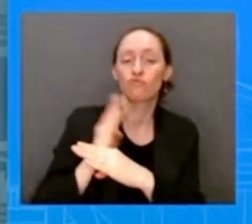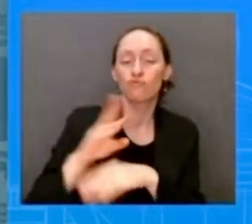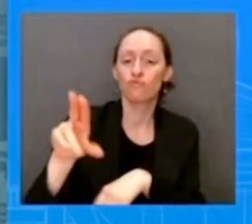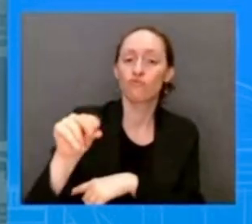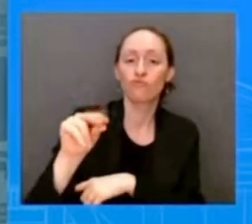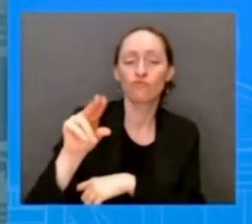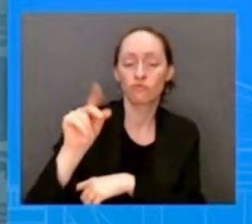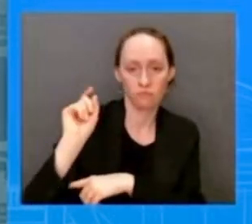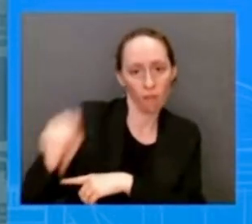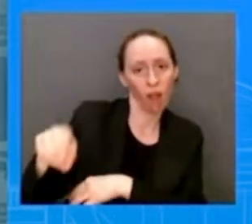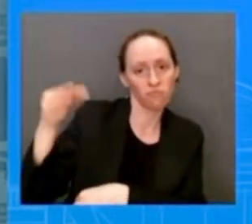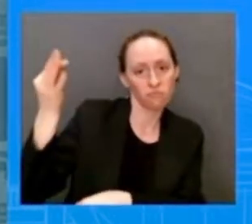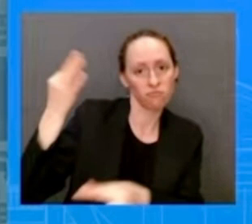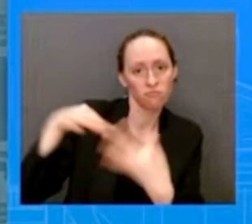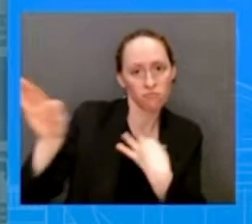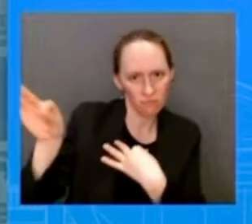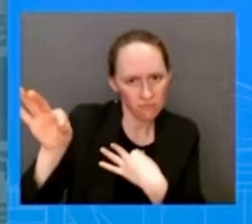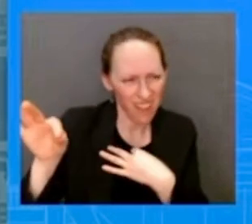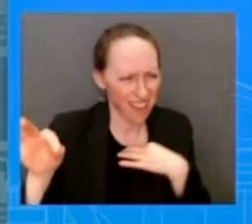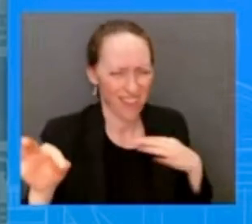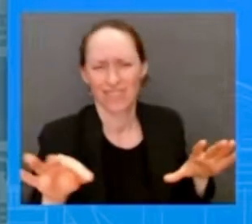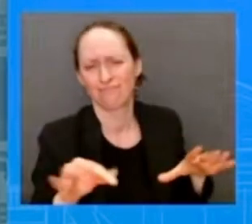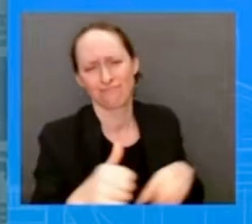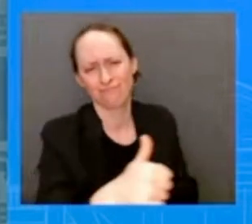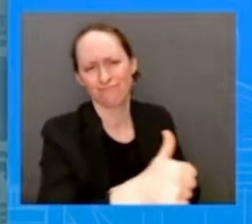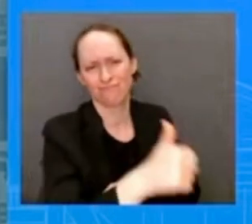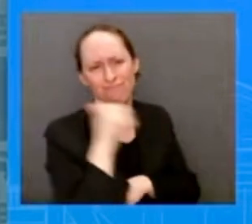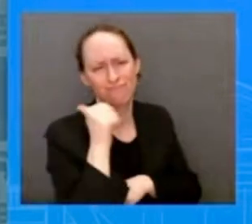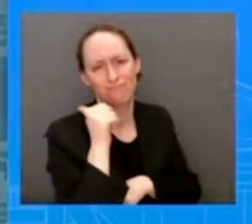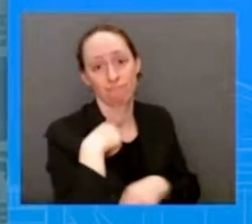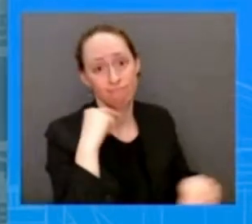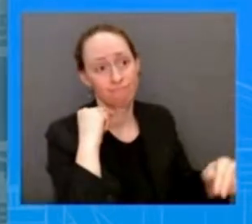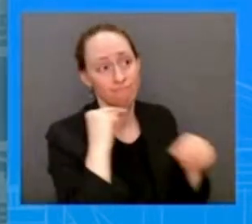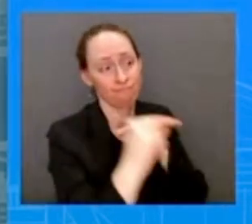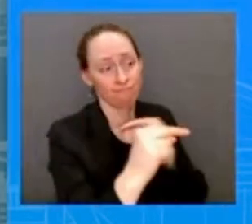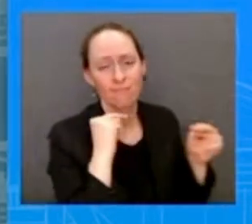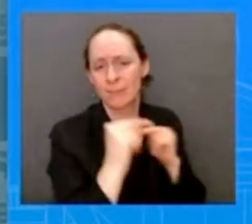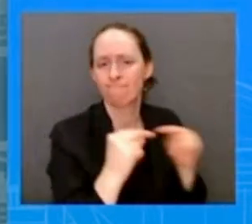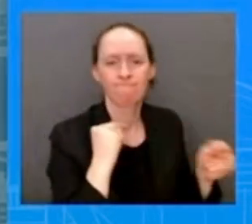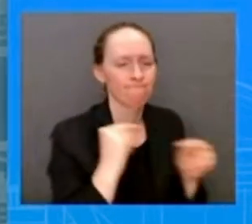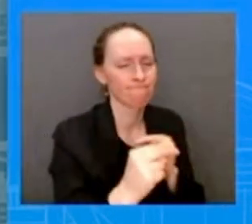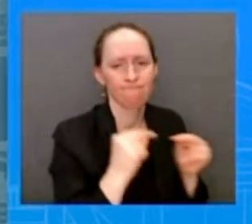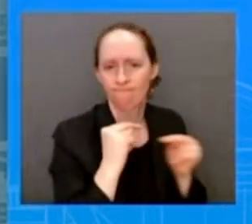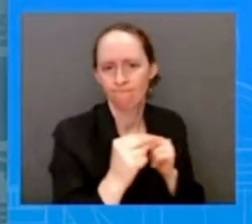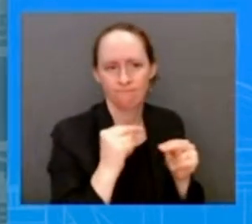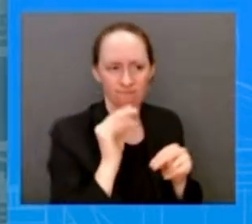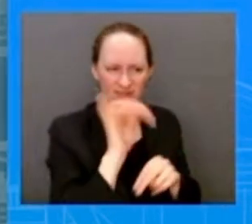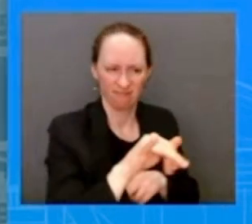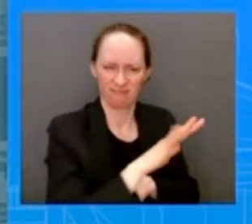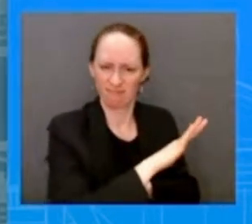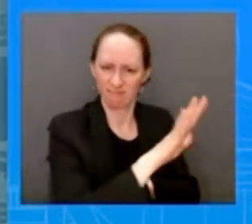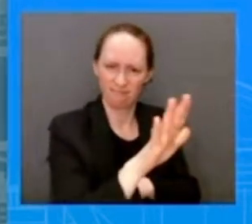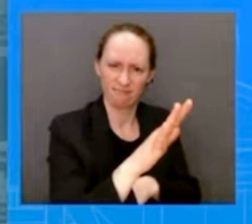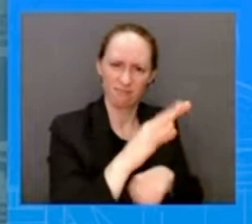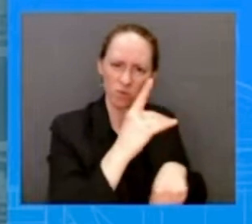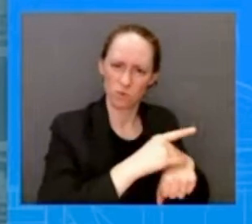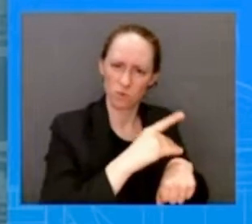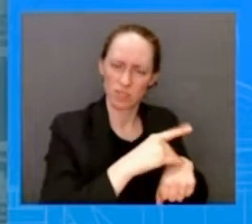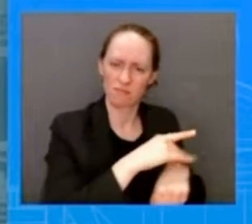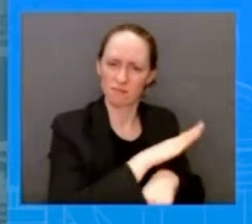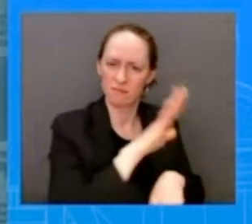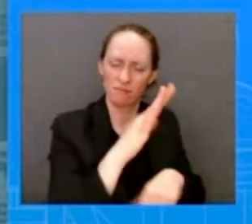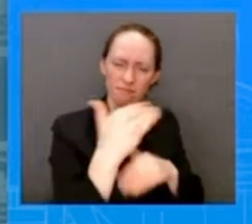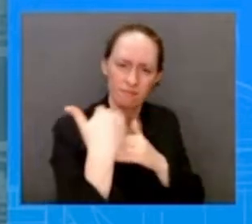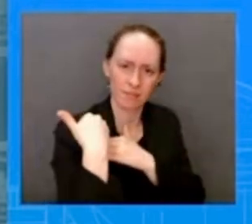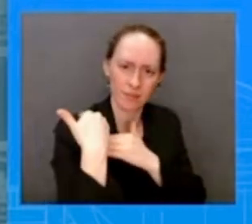something that is a constitutional duty that Congress has, and they need to move forward and lift the debt ceiling. That is something that is not